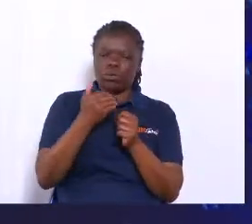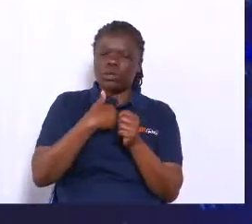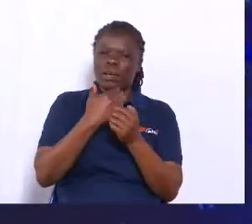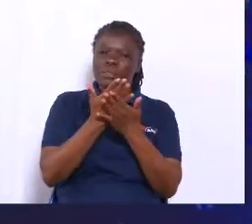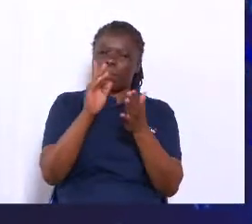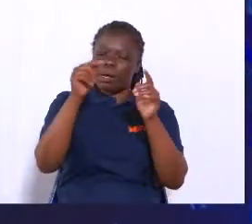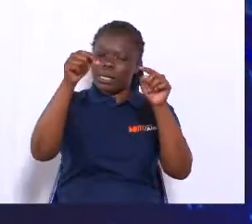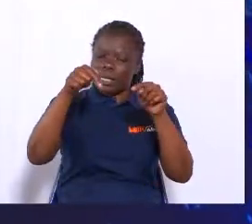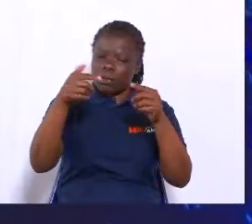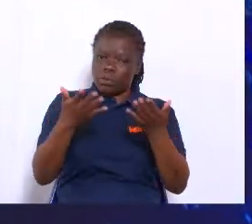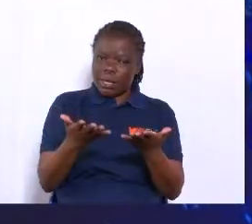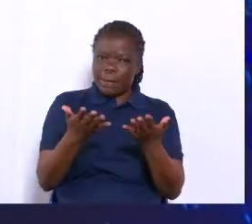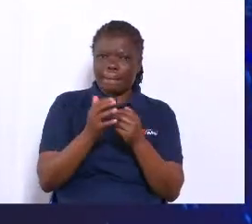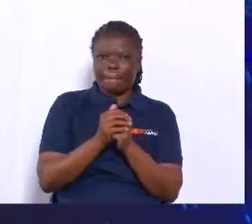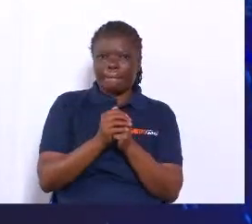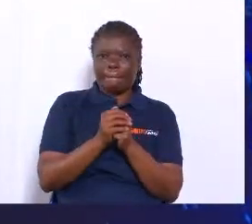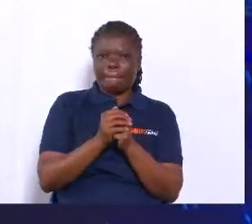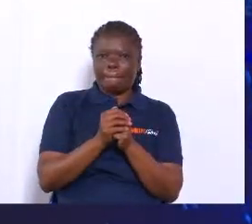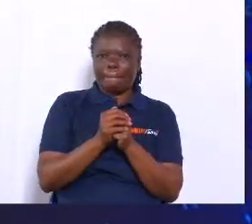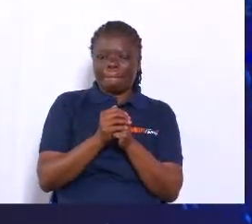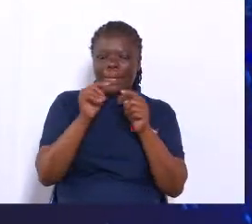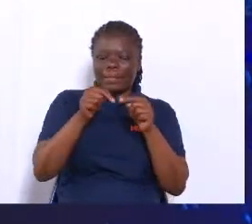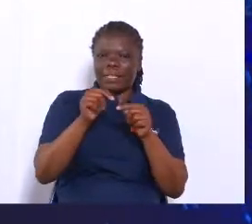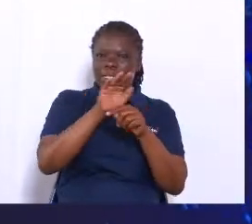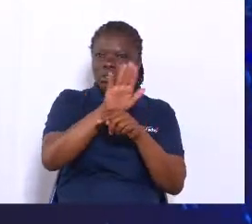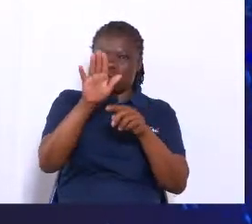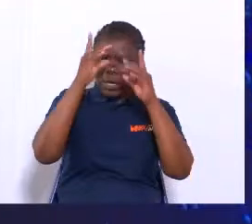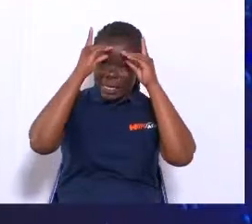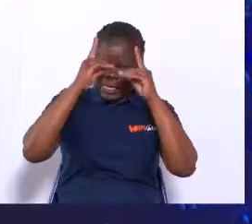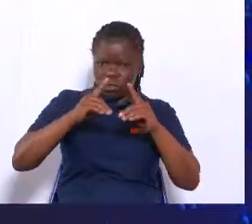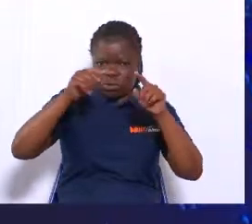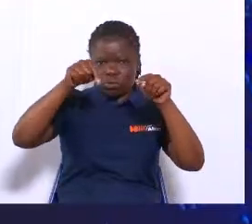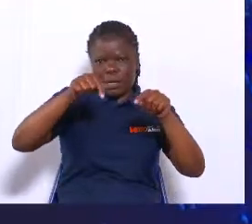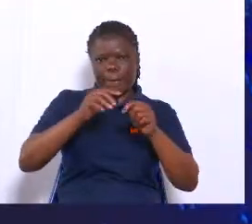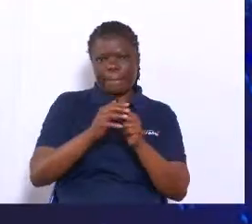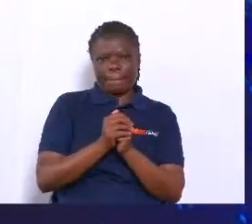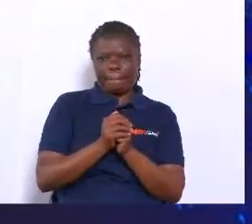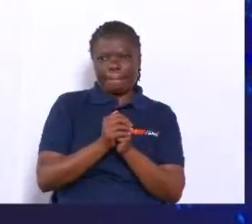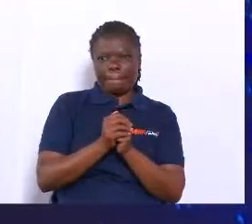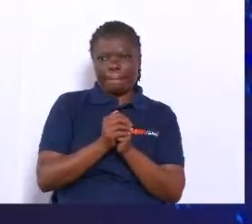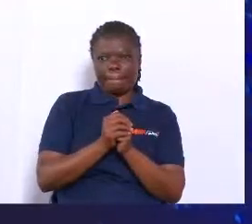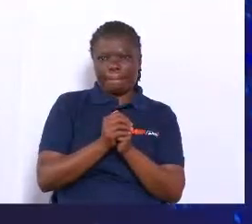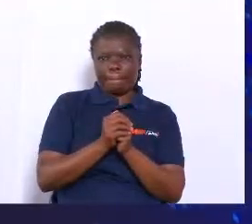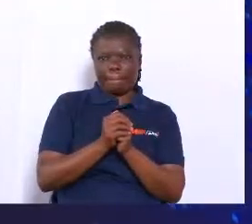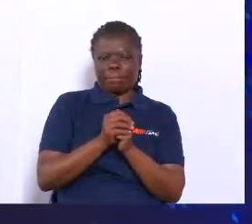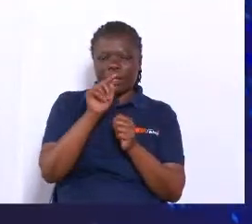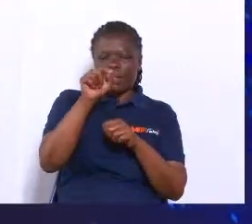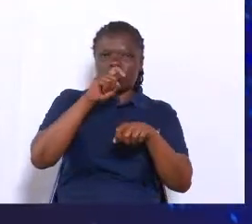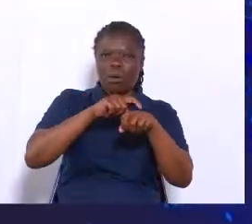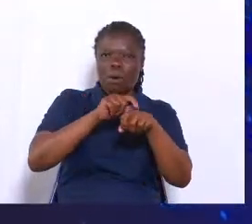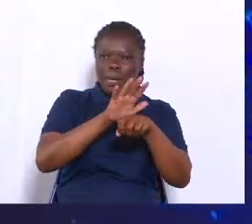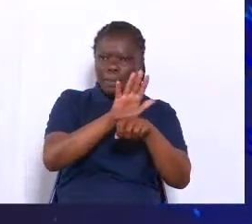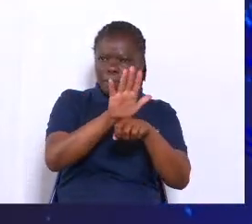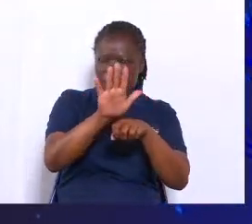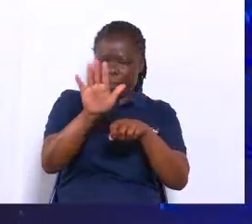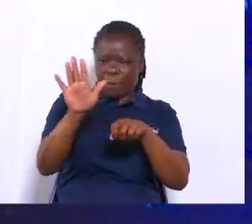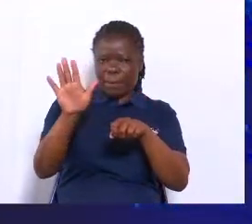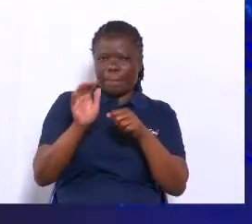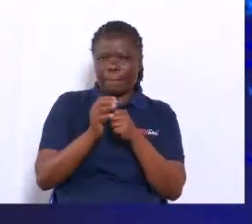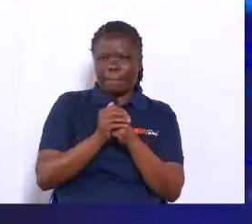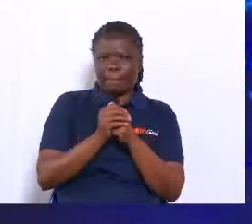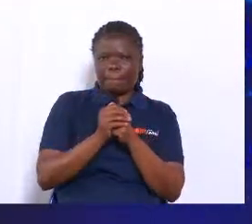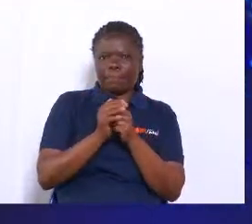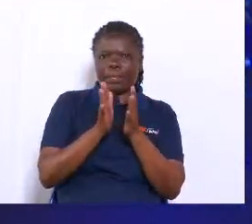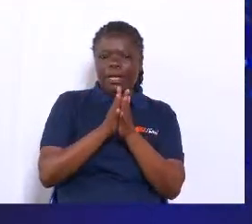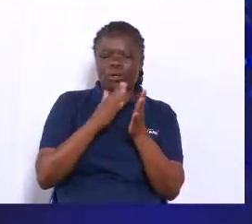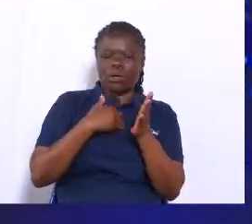today that this is your decision time? This is your moment. And you want to